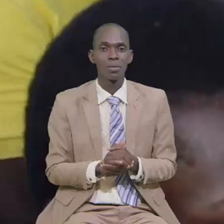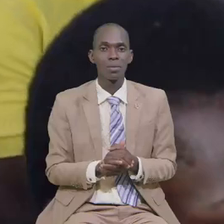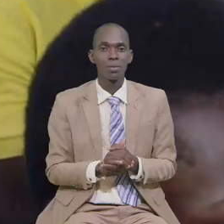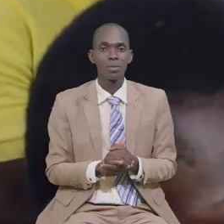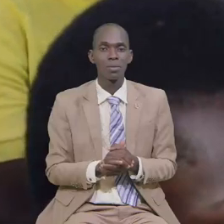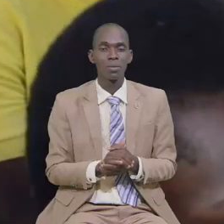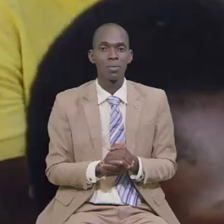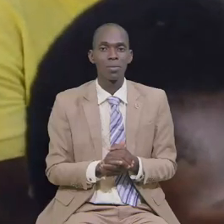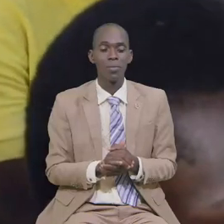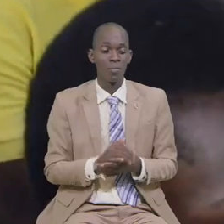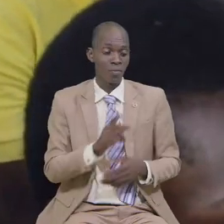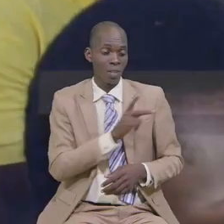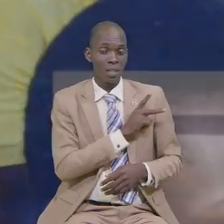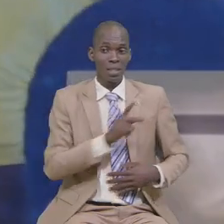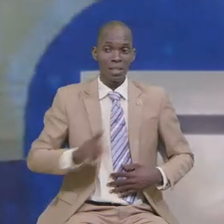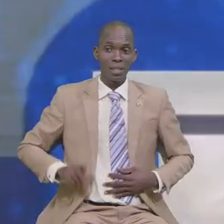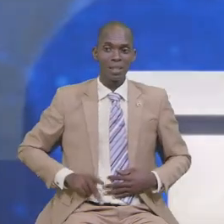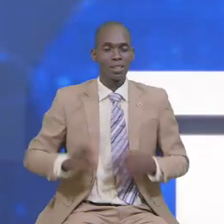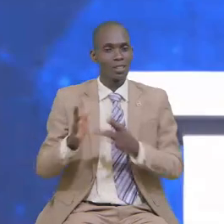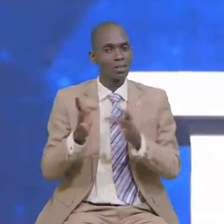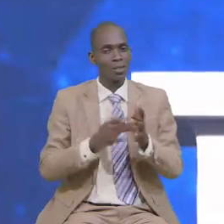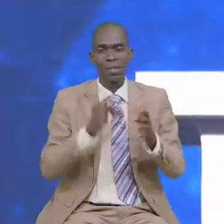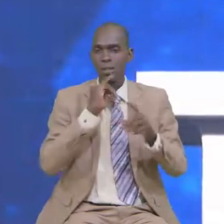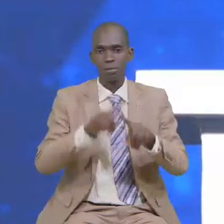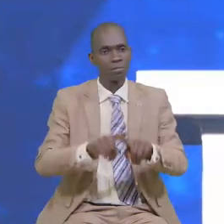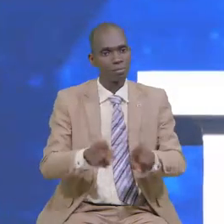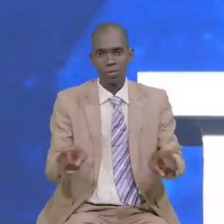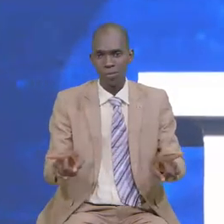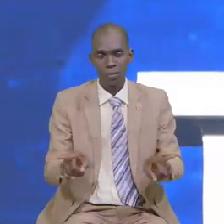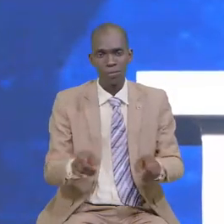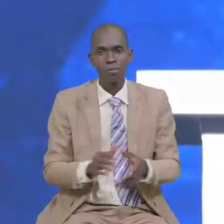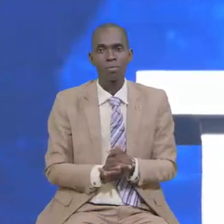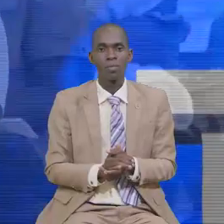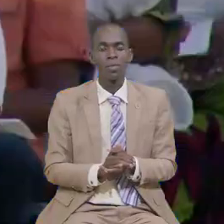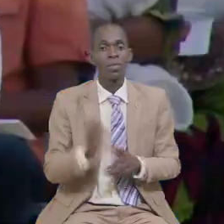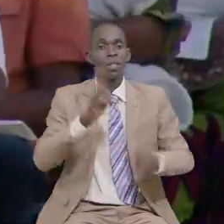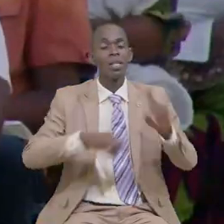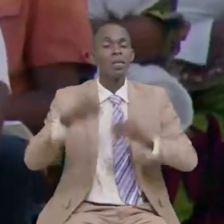King Jesus is different. Give me a good amen.